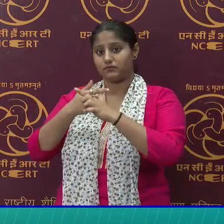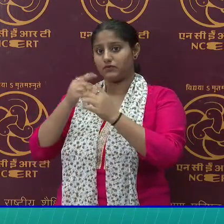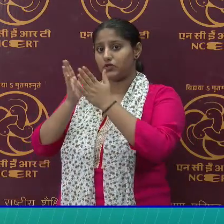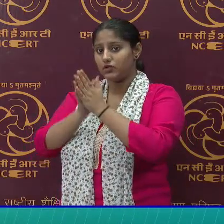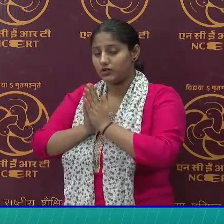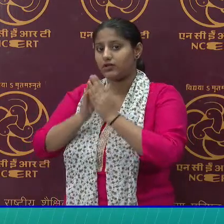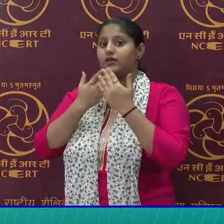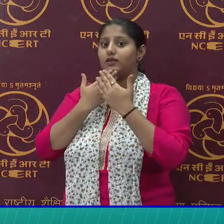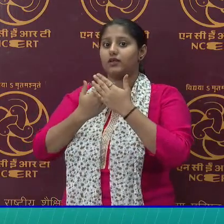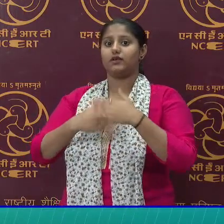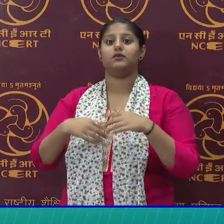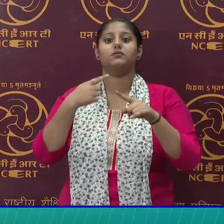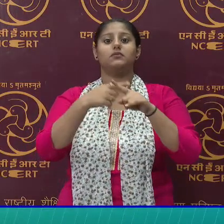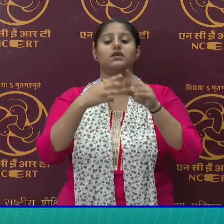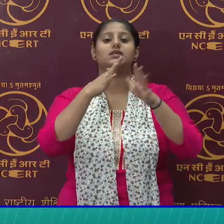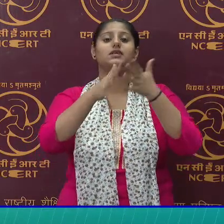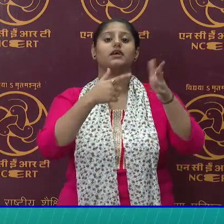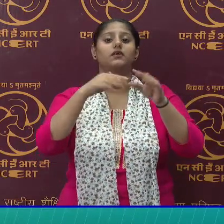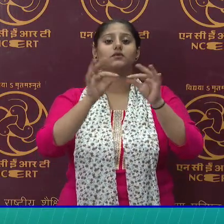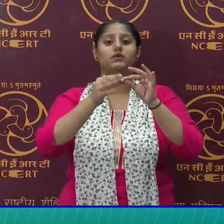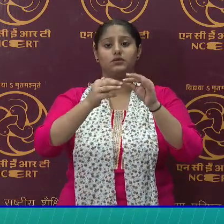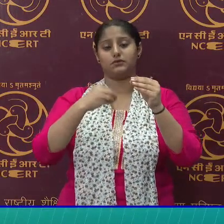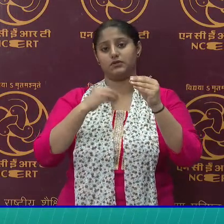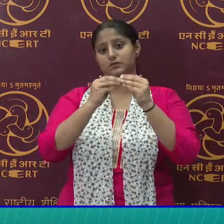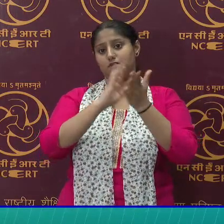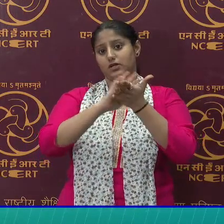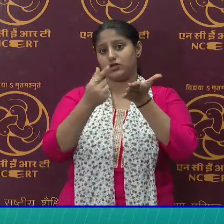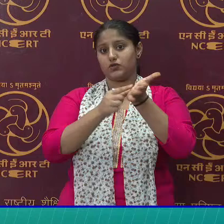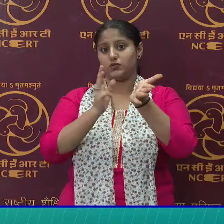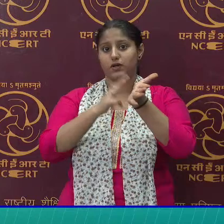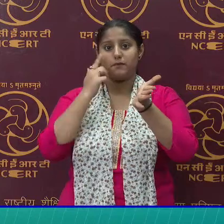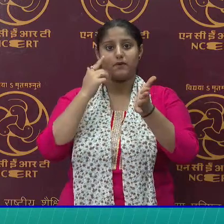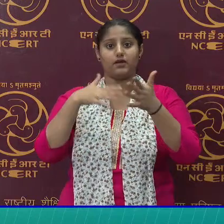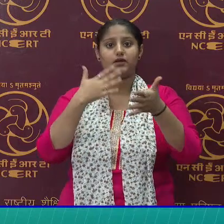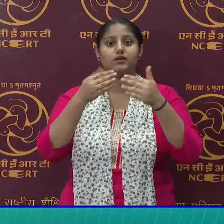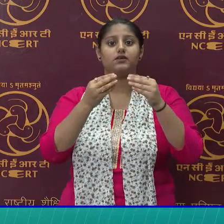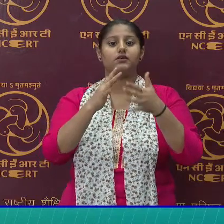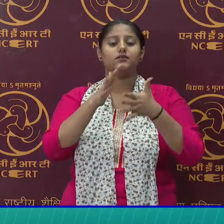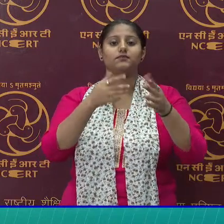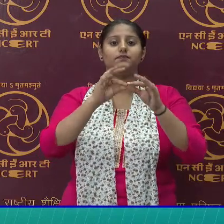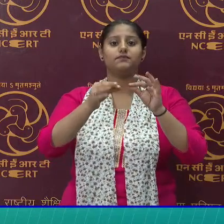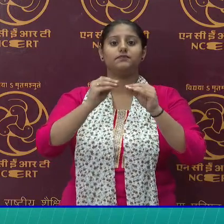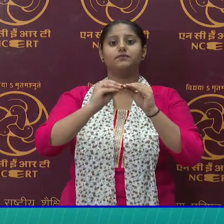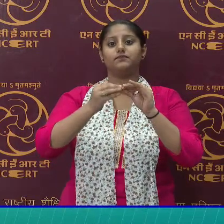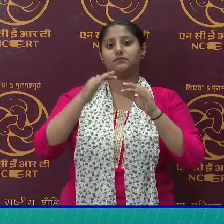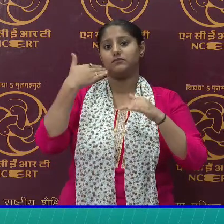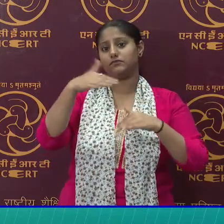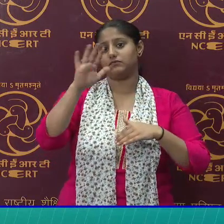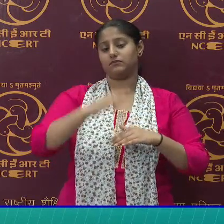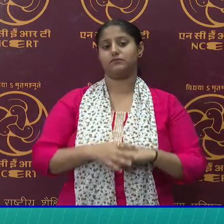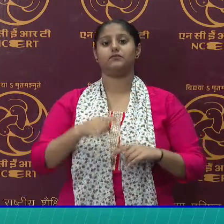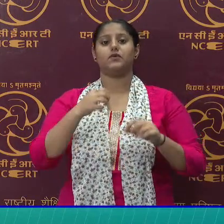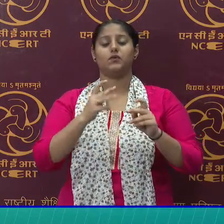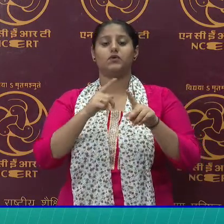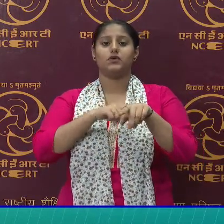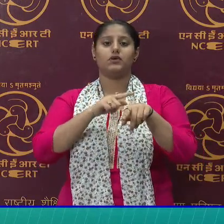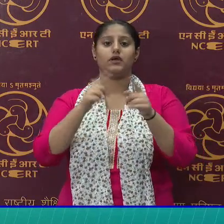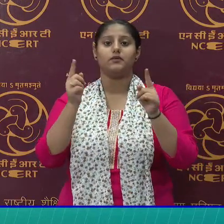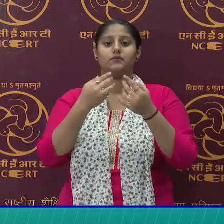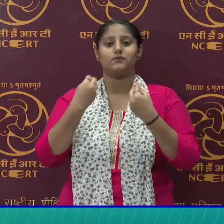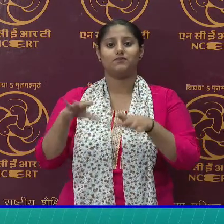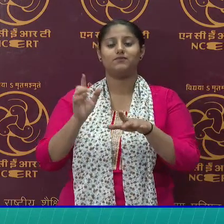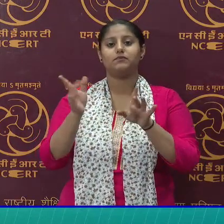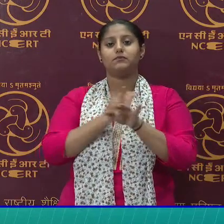And also Bhumi would be doing the sign language interpretation. So without wasting any further time,